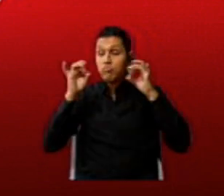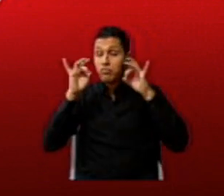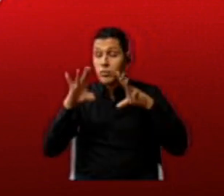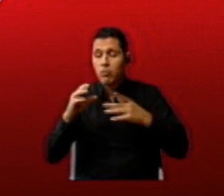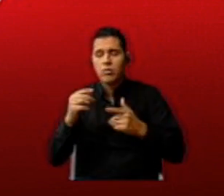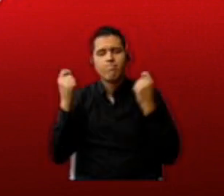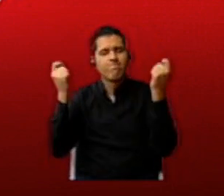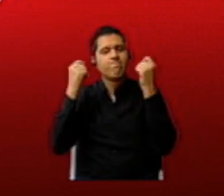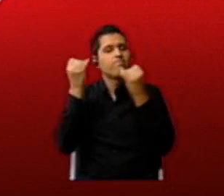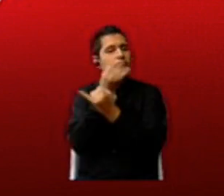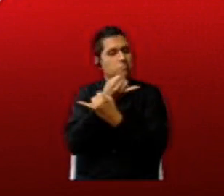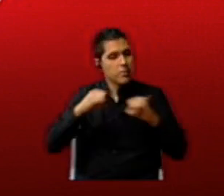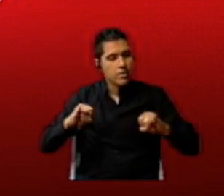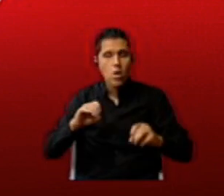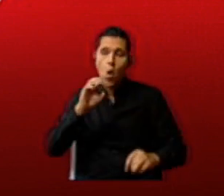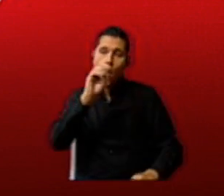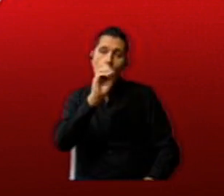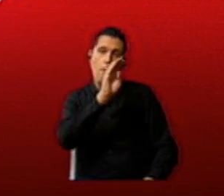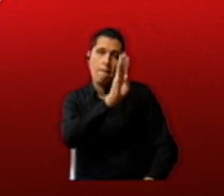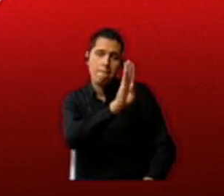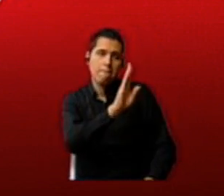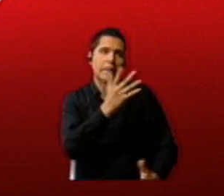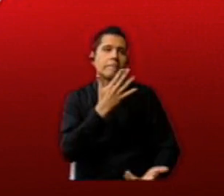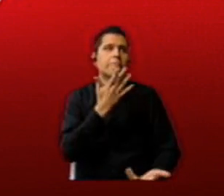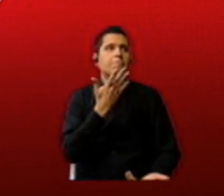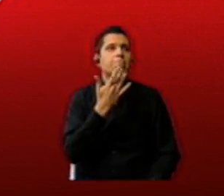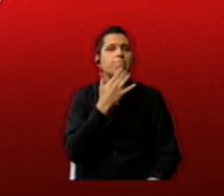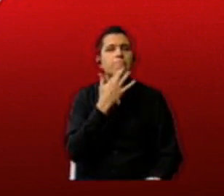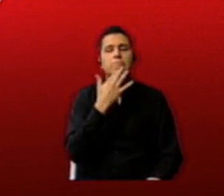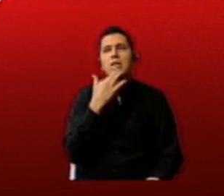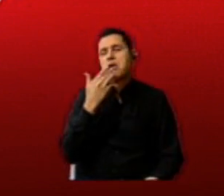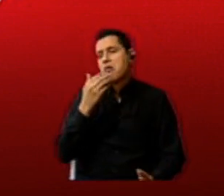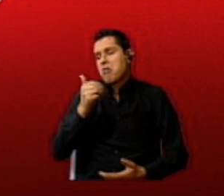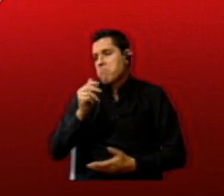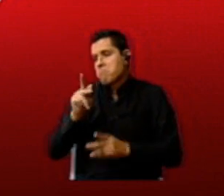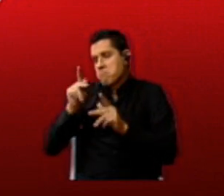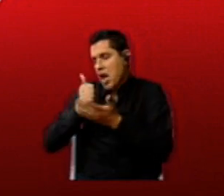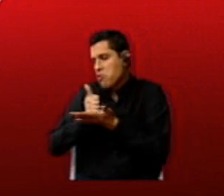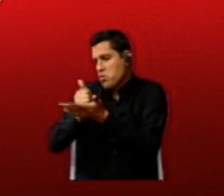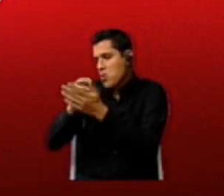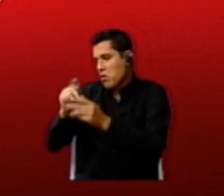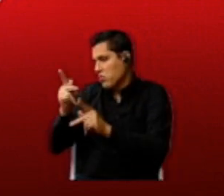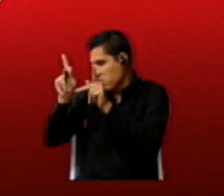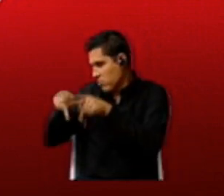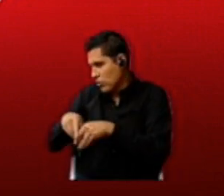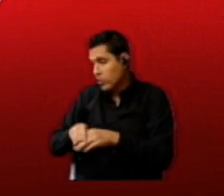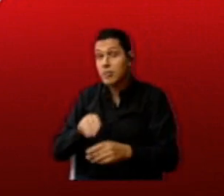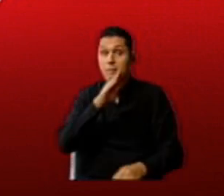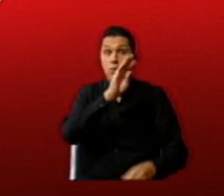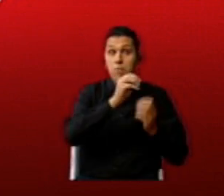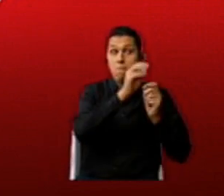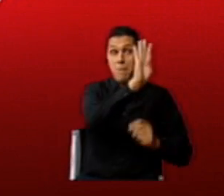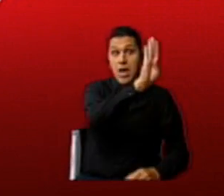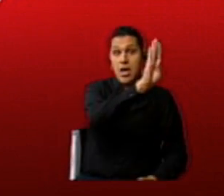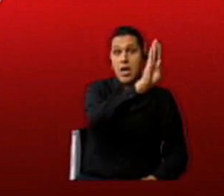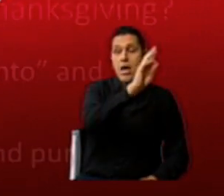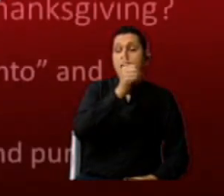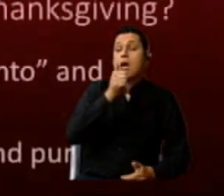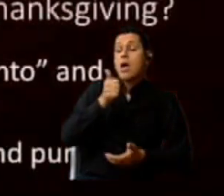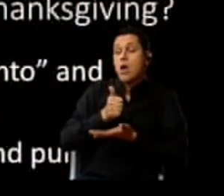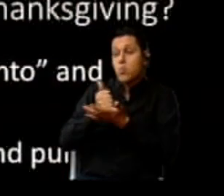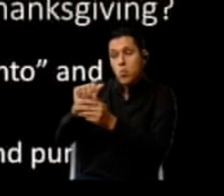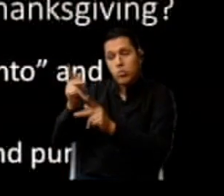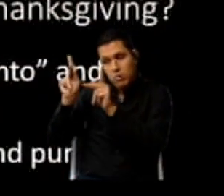independence, or B, they thank for blessings and help others? B, they thank for blessings and help